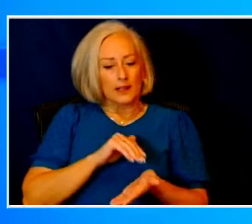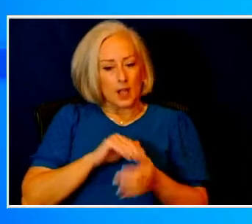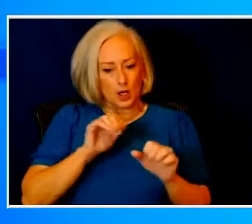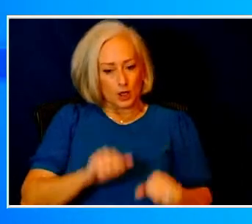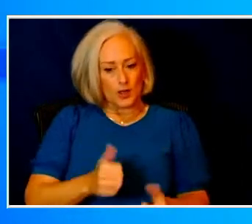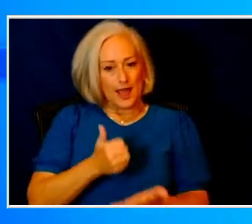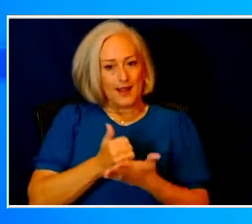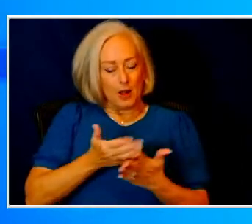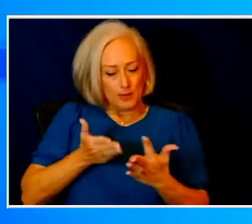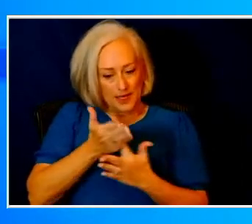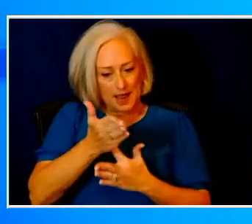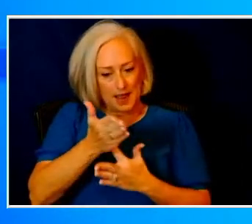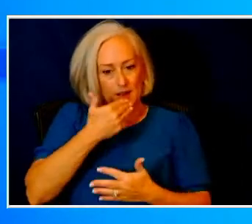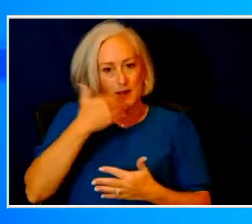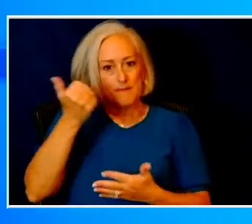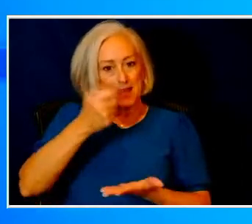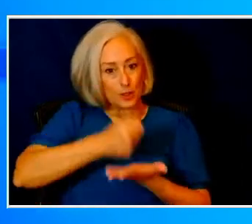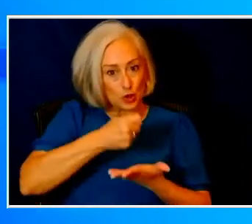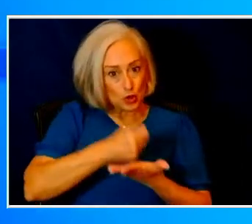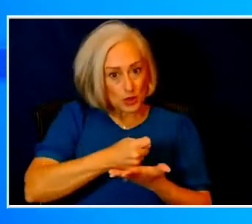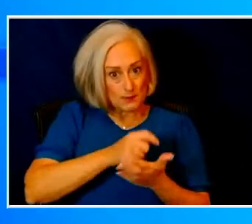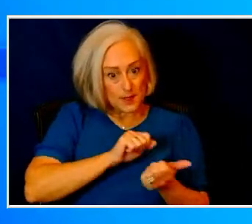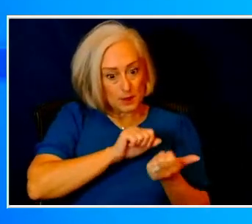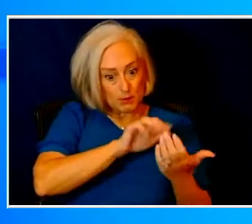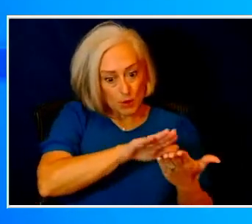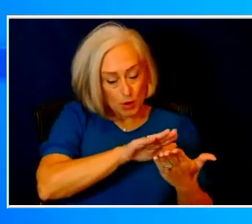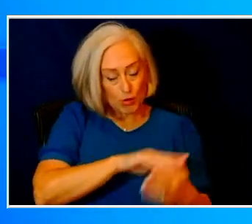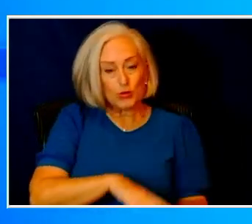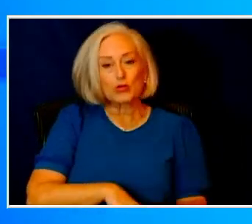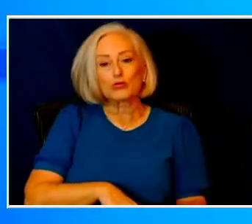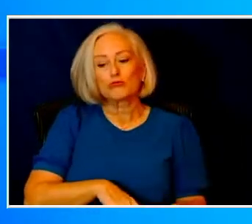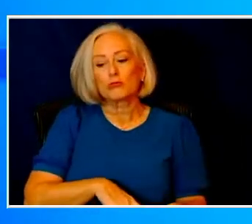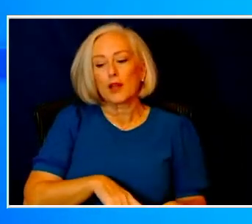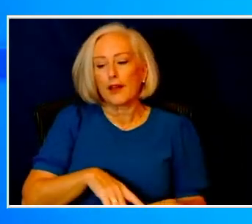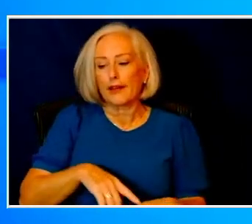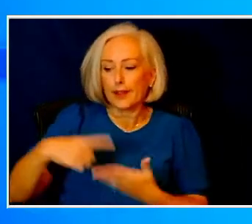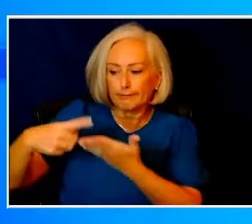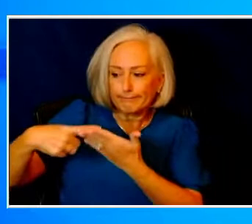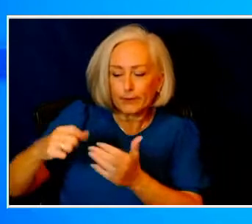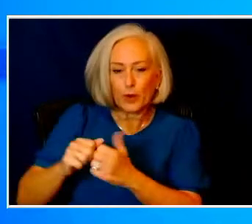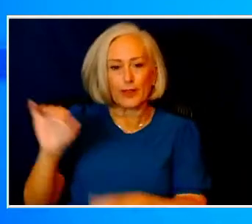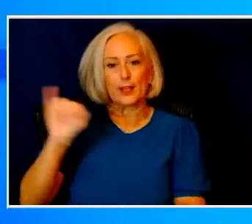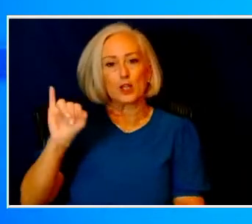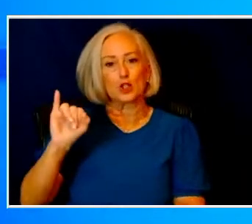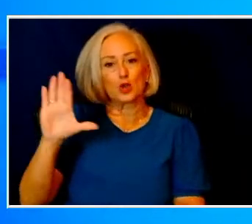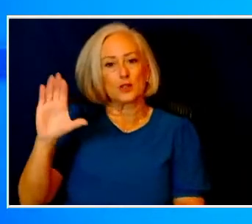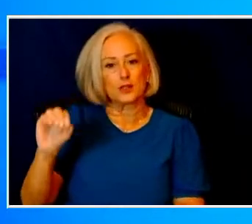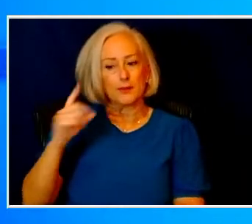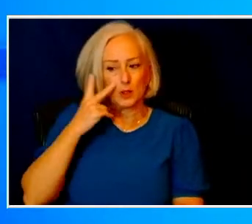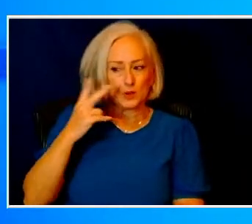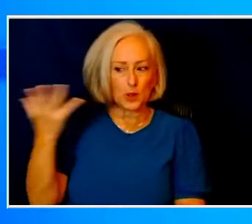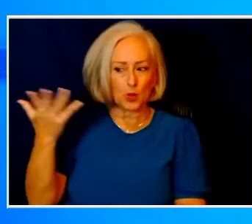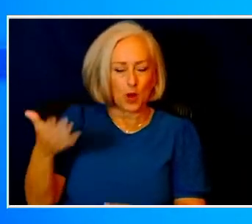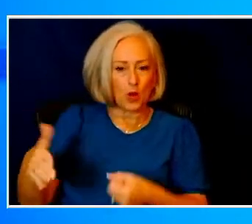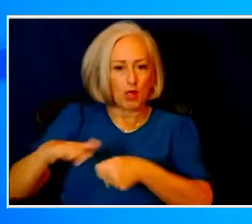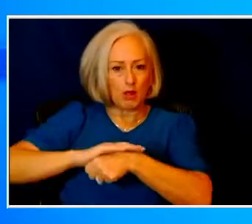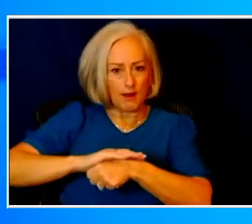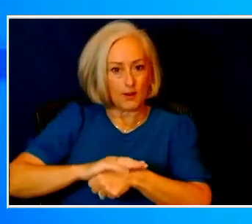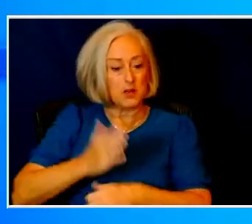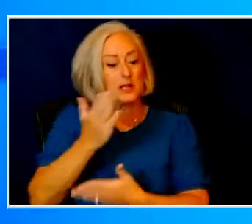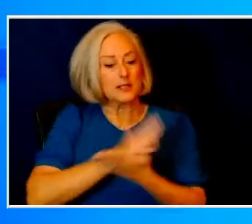best treatment plan, and then we can explore with the insurance company what's covered. So sometimes some of those medications that Steve